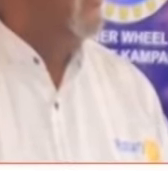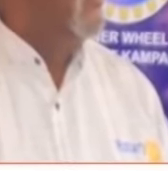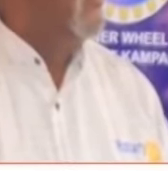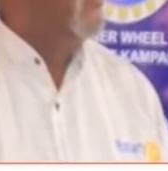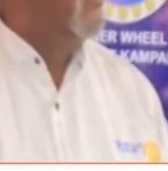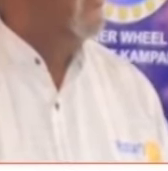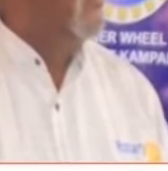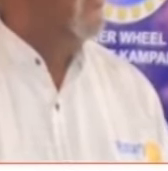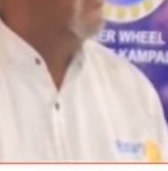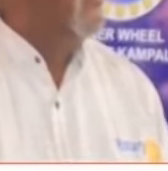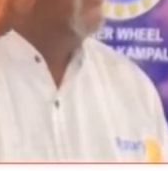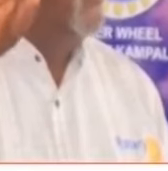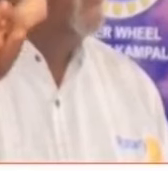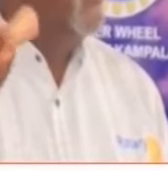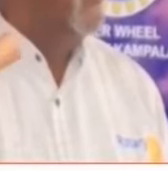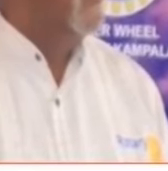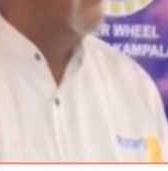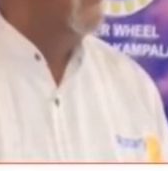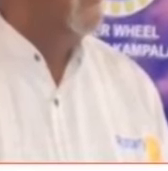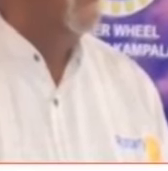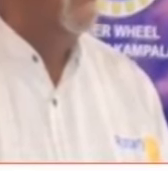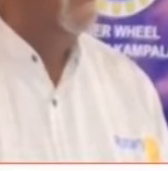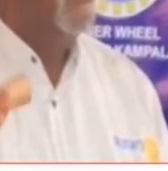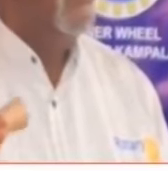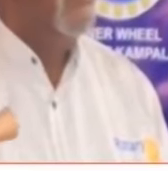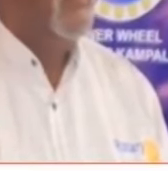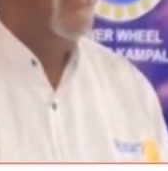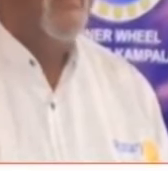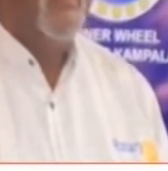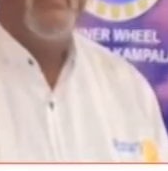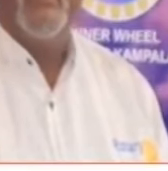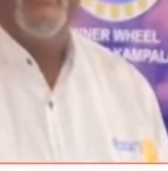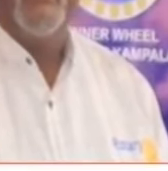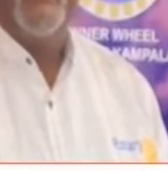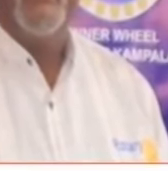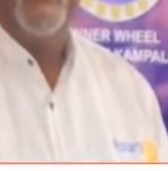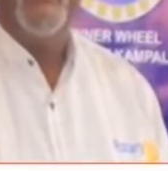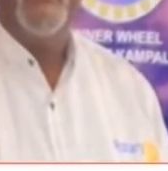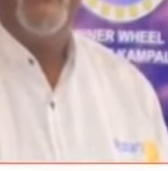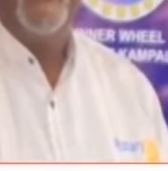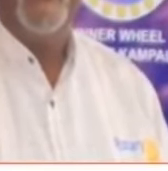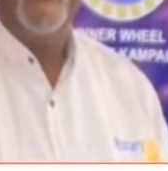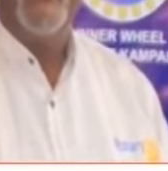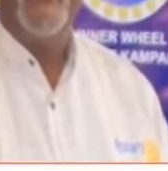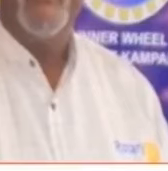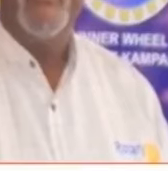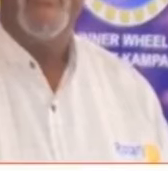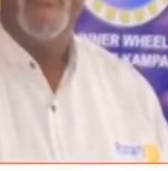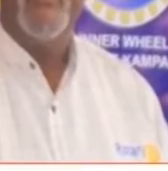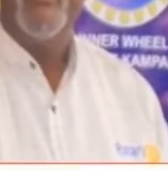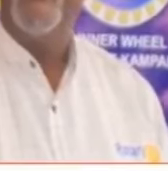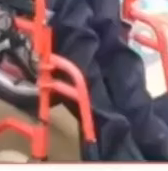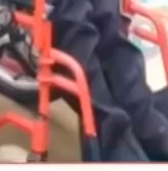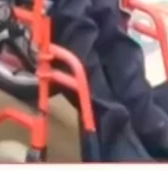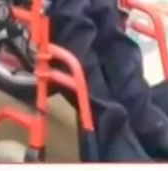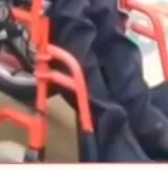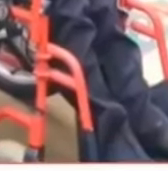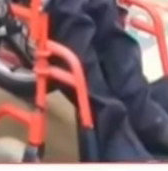life because of them to give them service, that is what we can return to